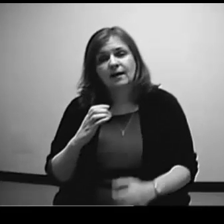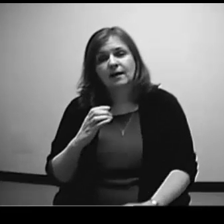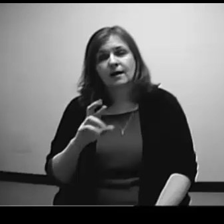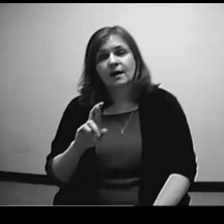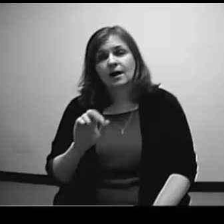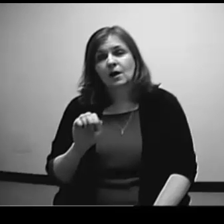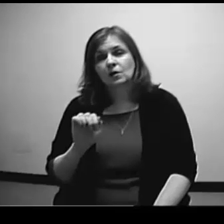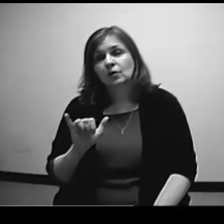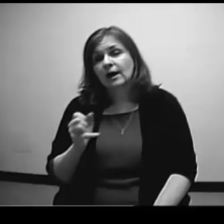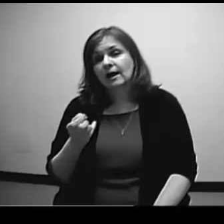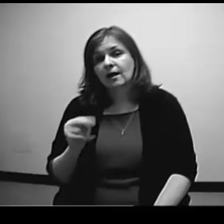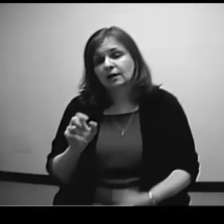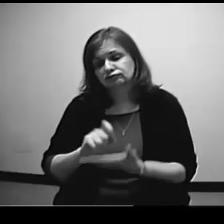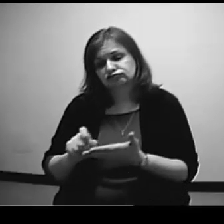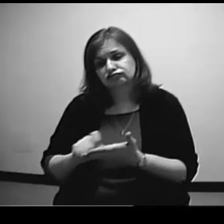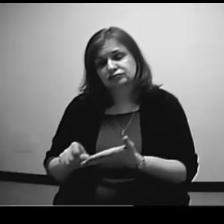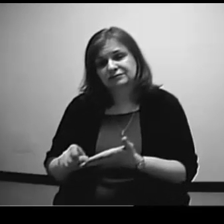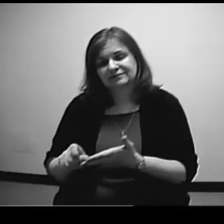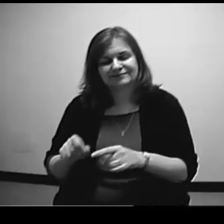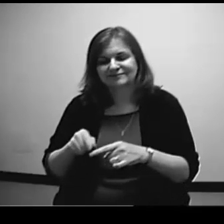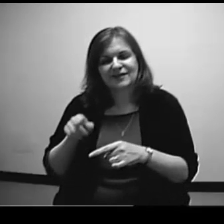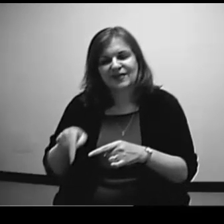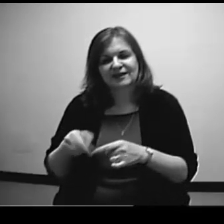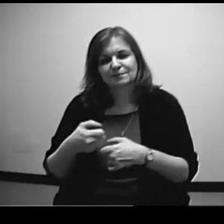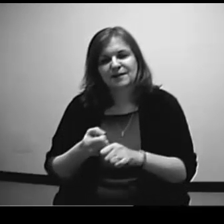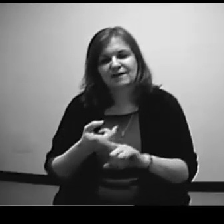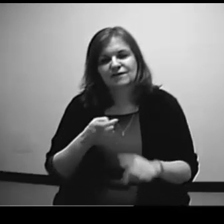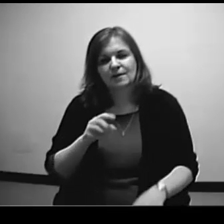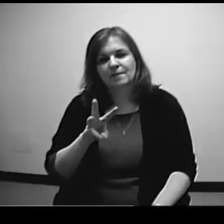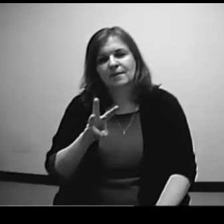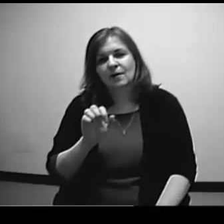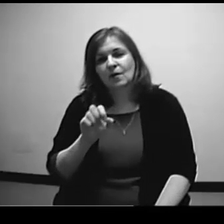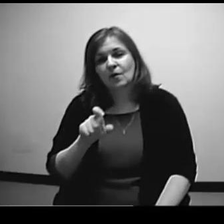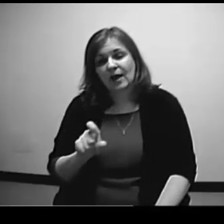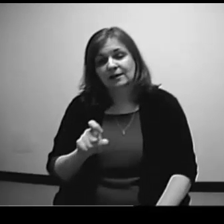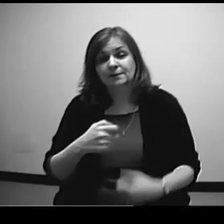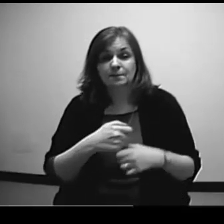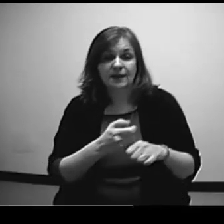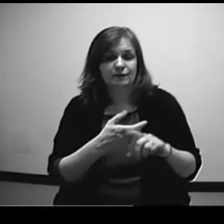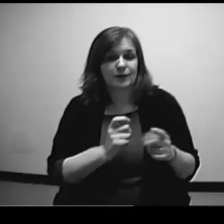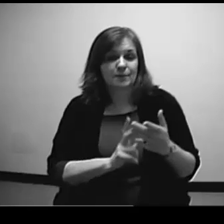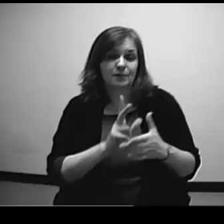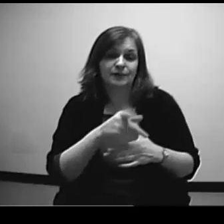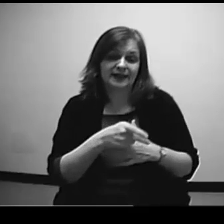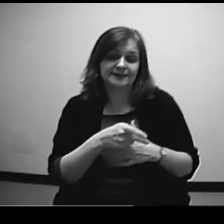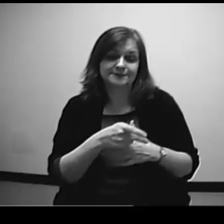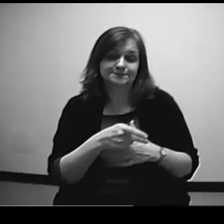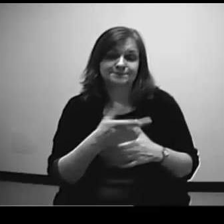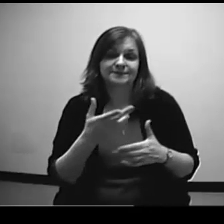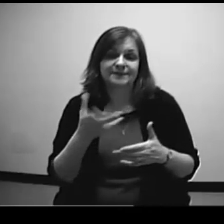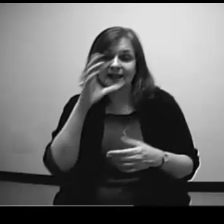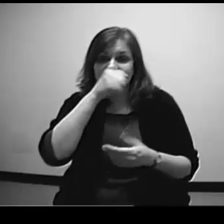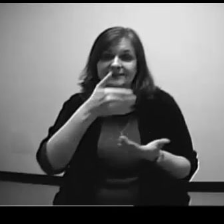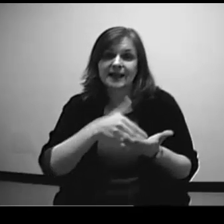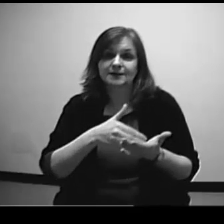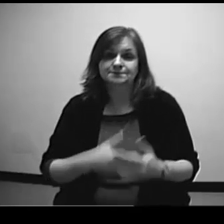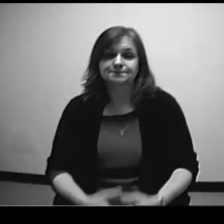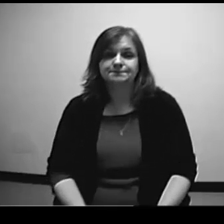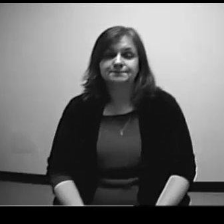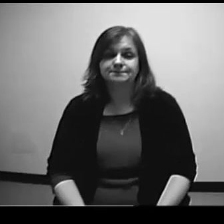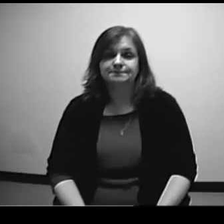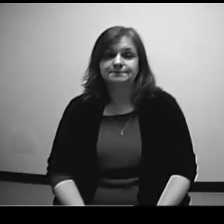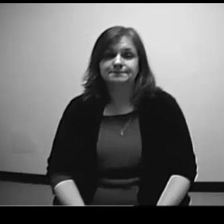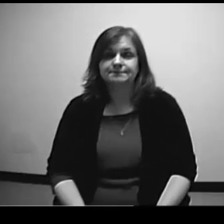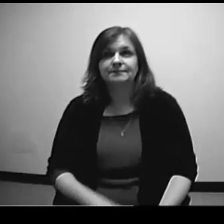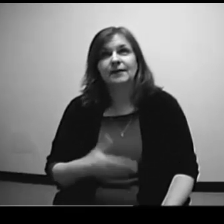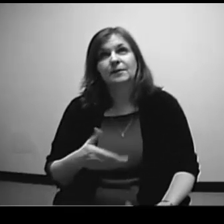first thought might be something like a crayon, but crayon is actually based in wax, which is based in plant byproducts.